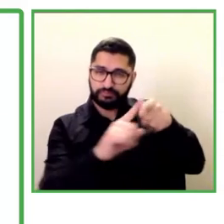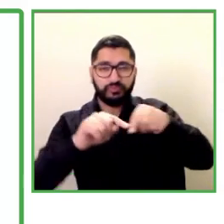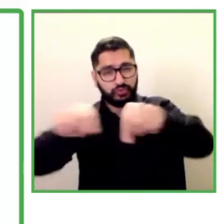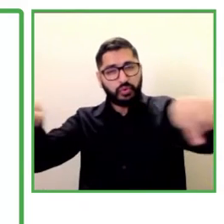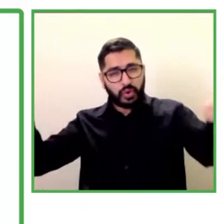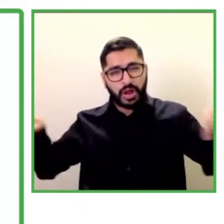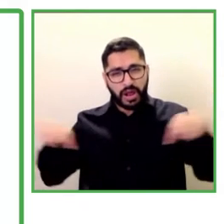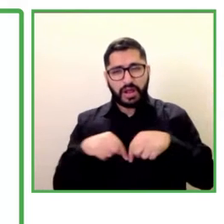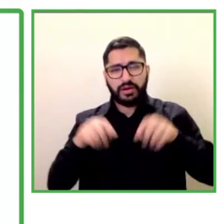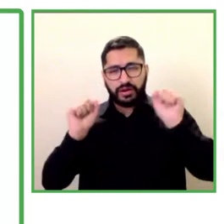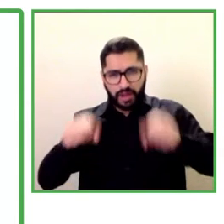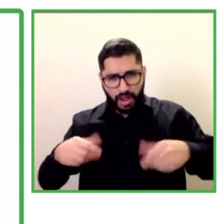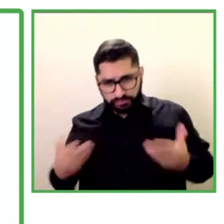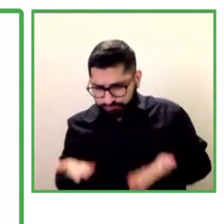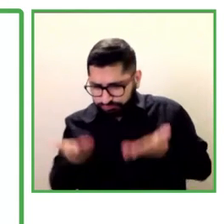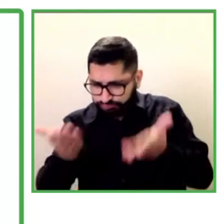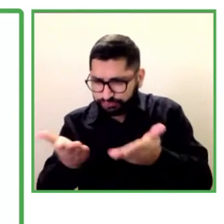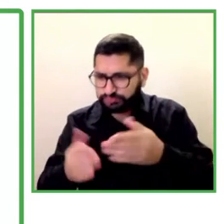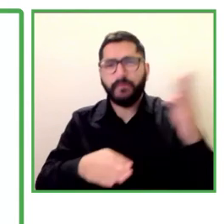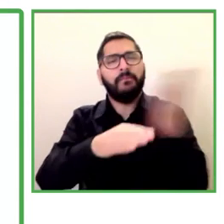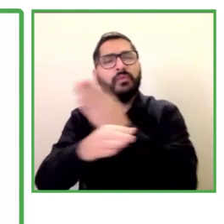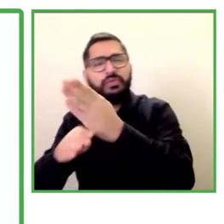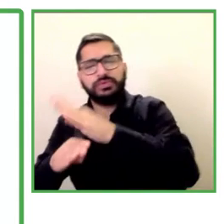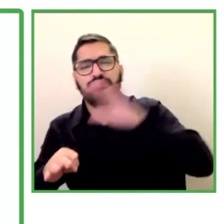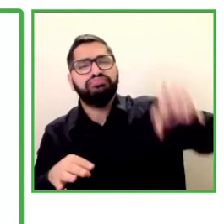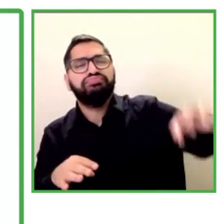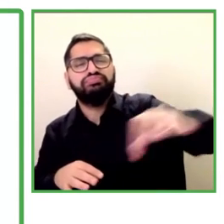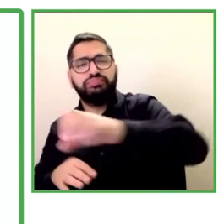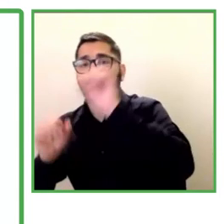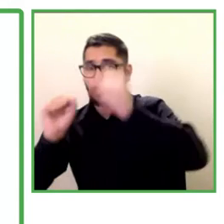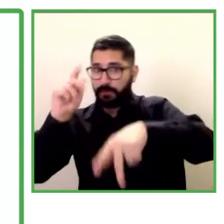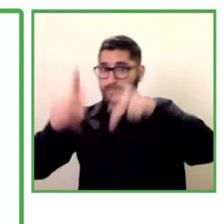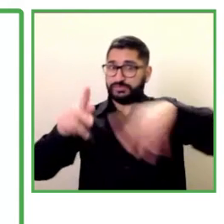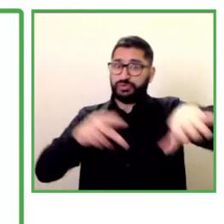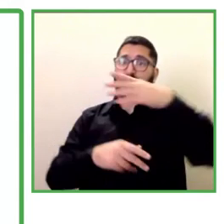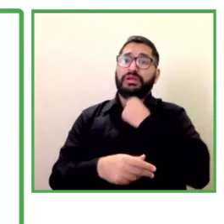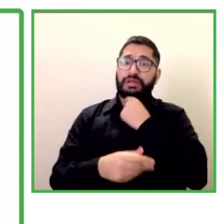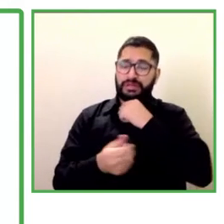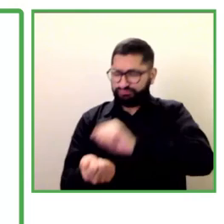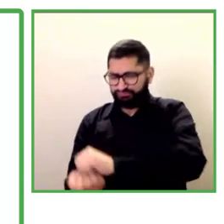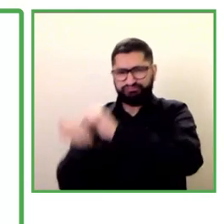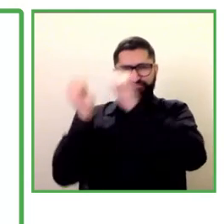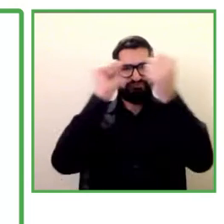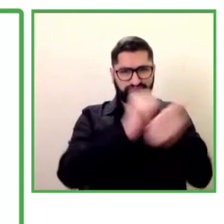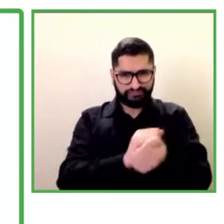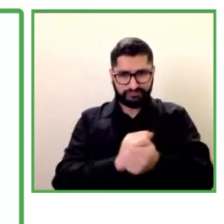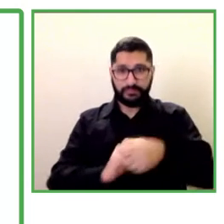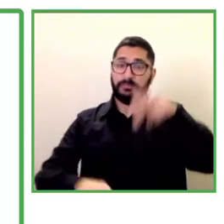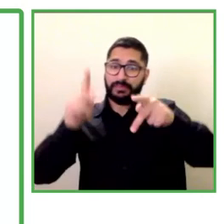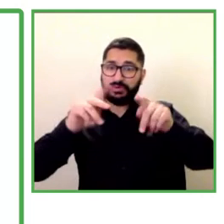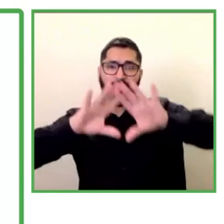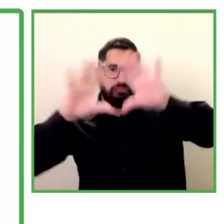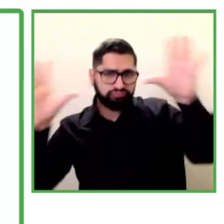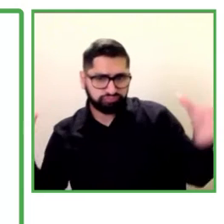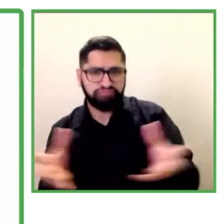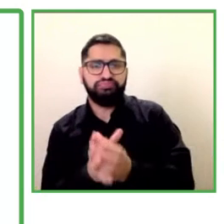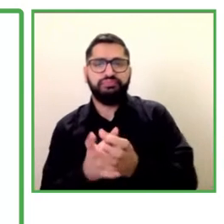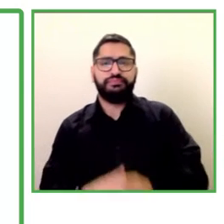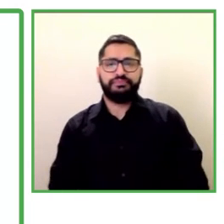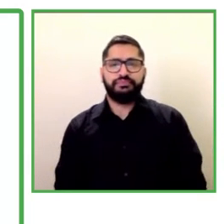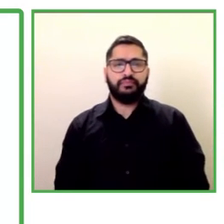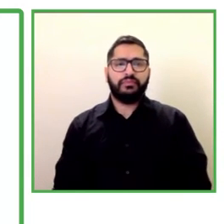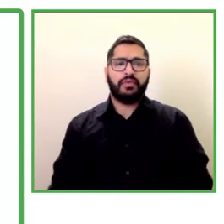so it's a space for people who want to transform society. How do we sustain in time? Well, this is one of the